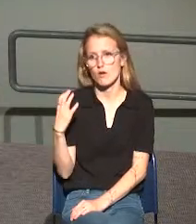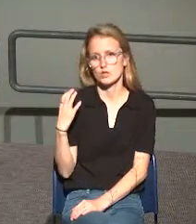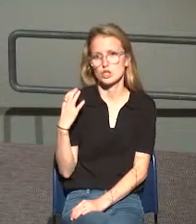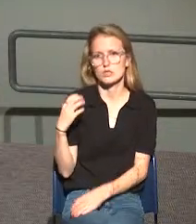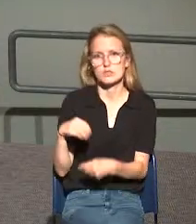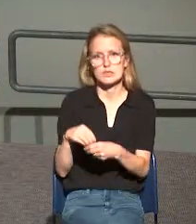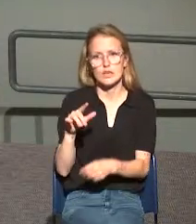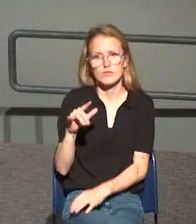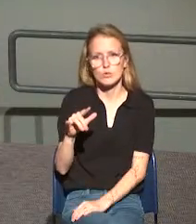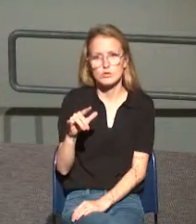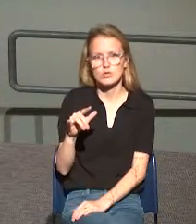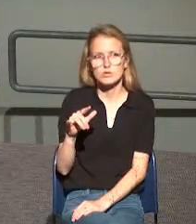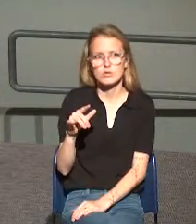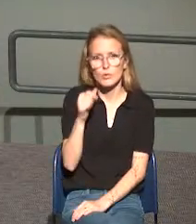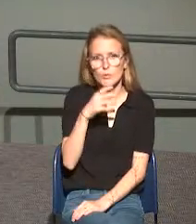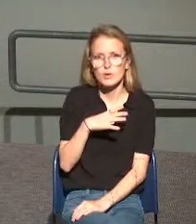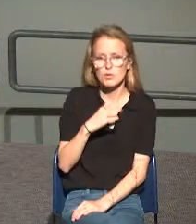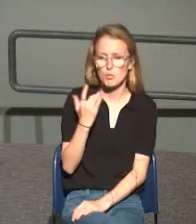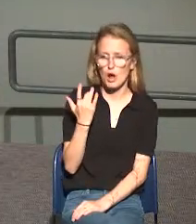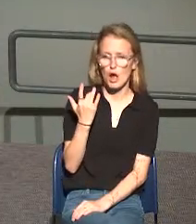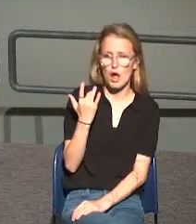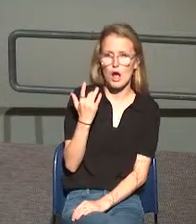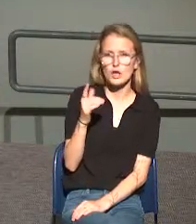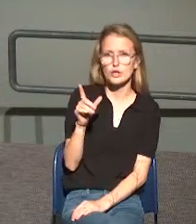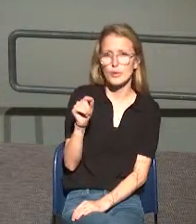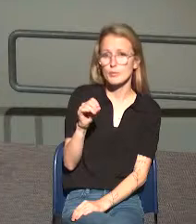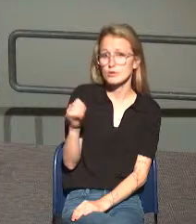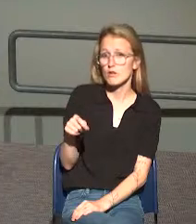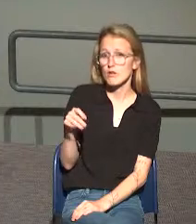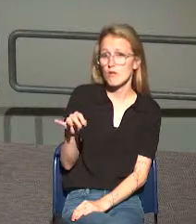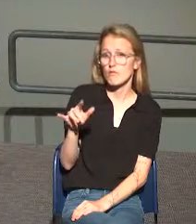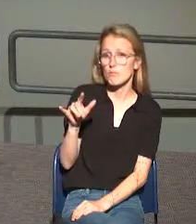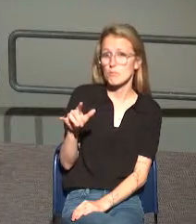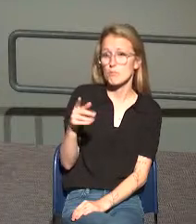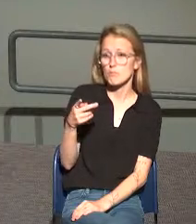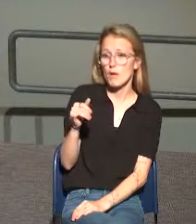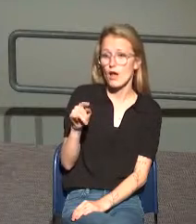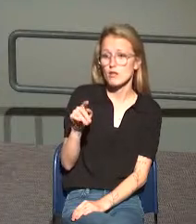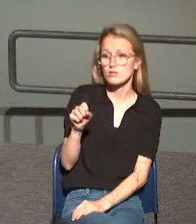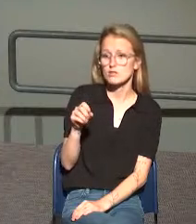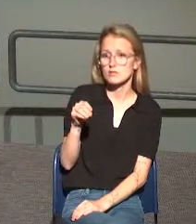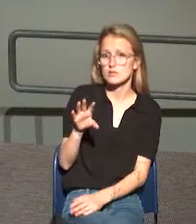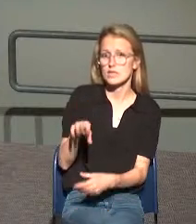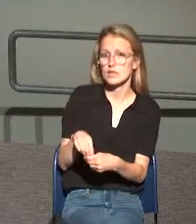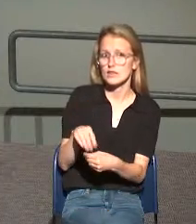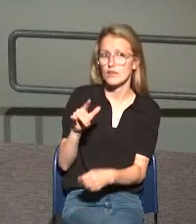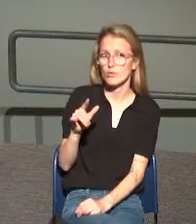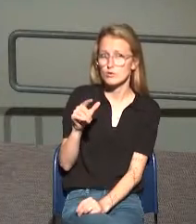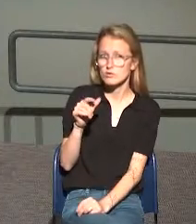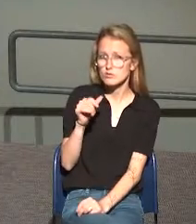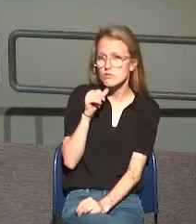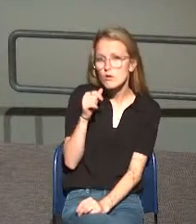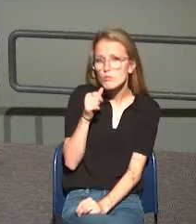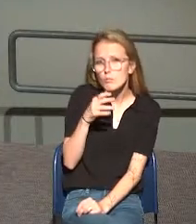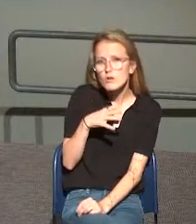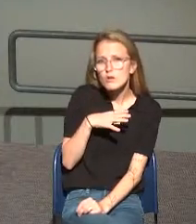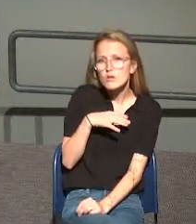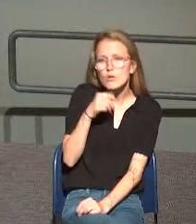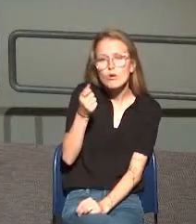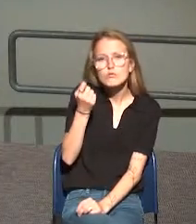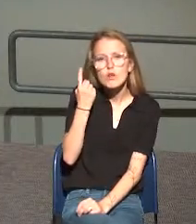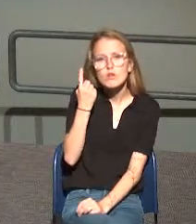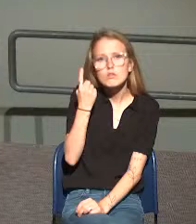women. How come 20% of the pilots in the Air Force aren't women? I wouldn't necessarily expect it to be exactly that, but you'd think it would be a lot closer